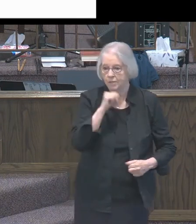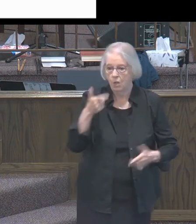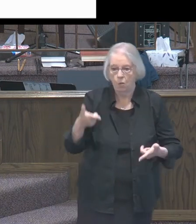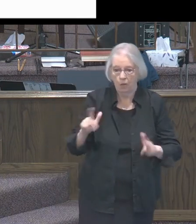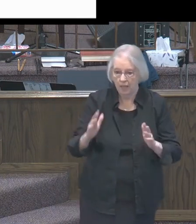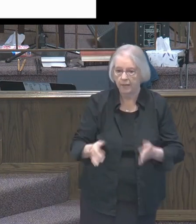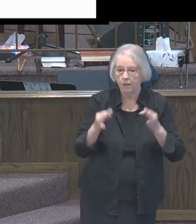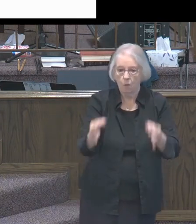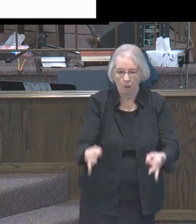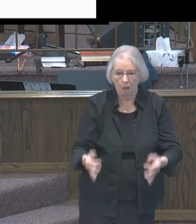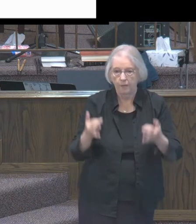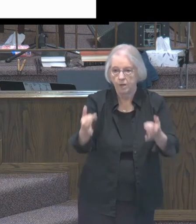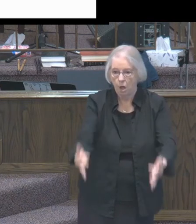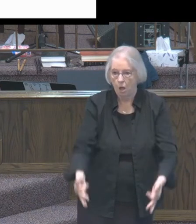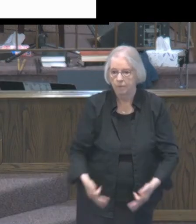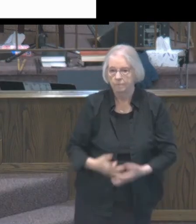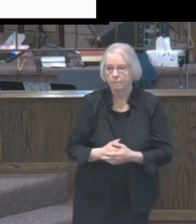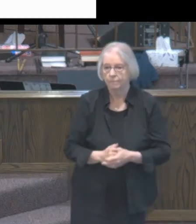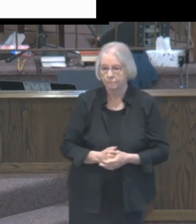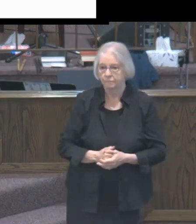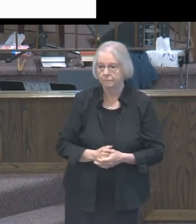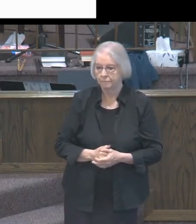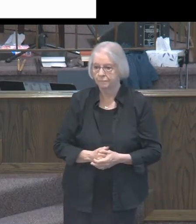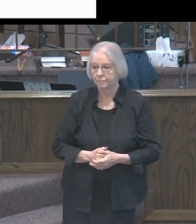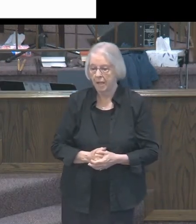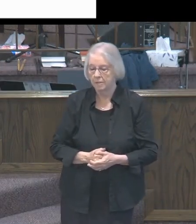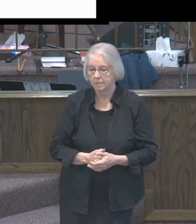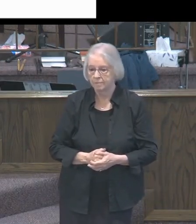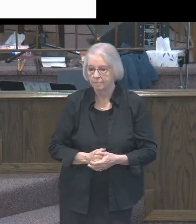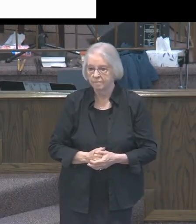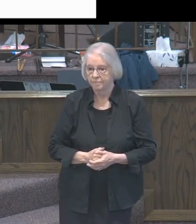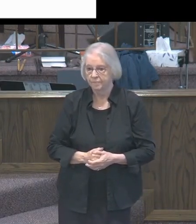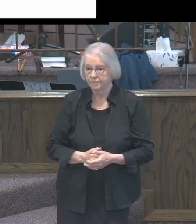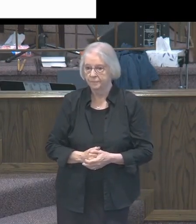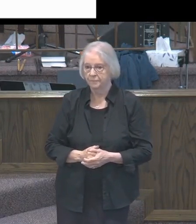the point of being sinful.